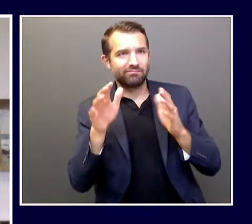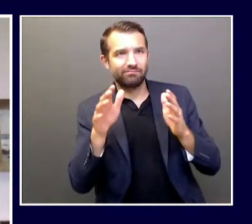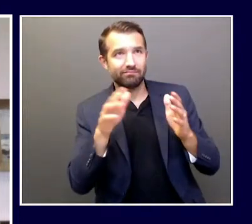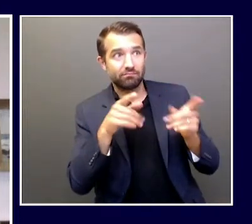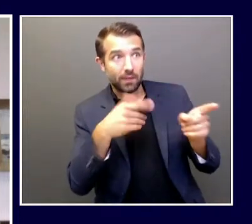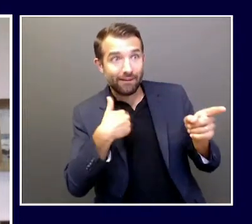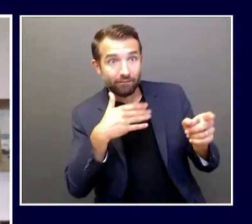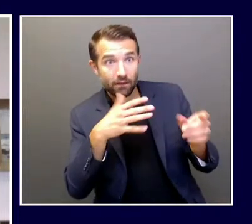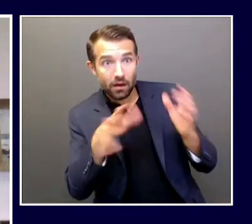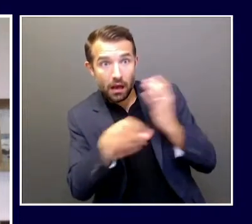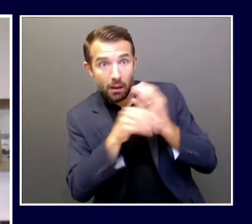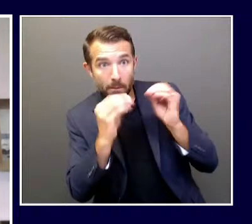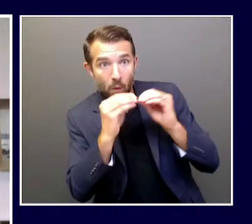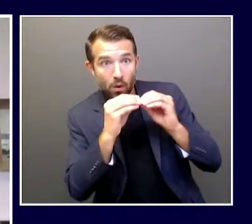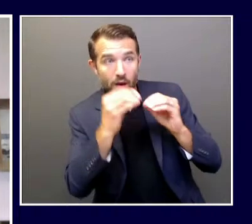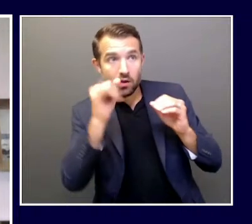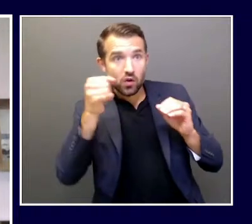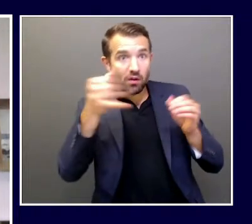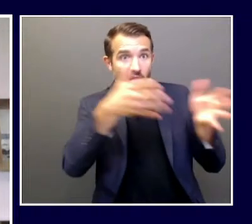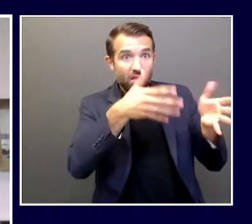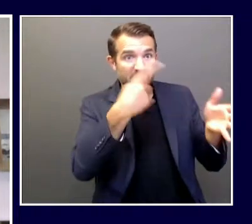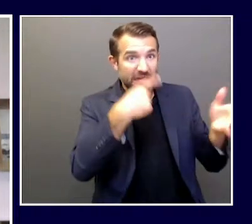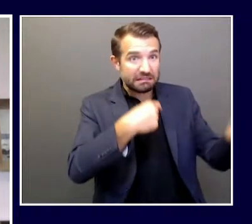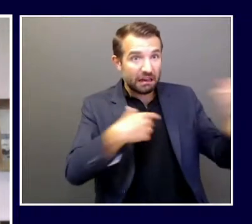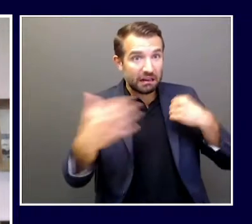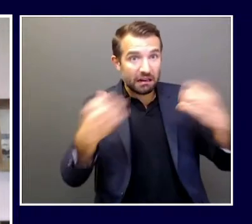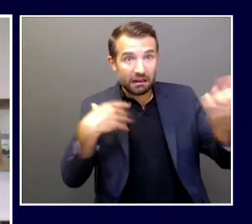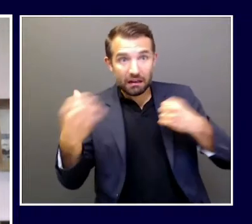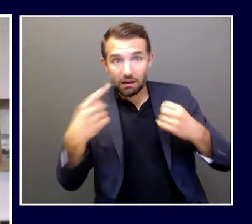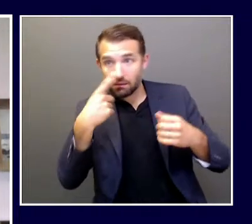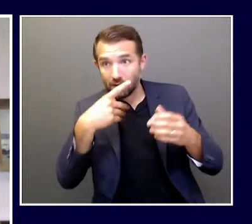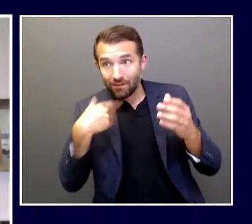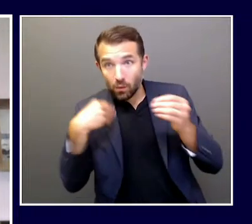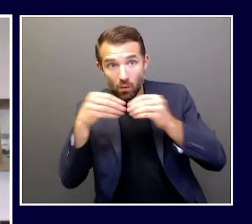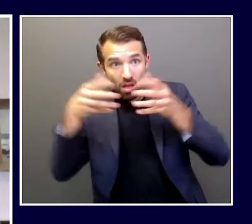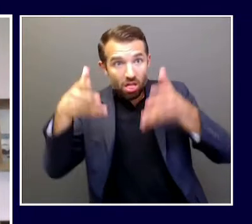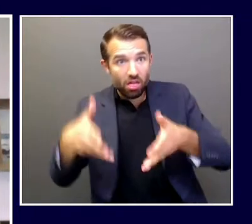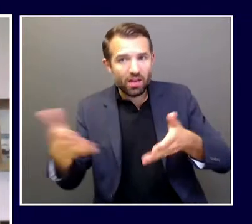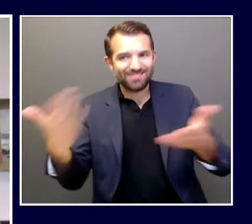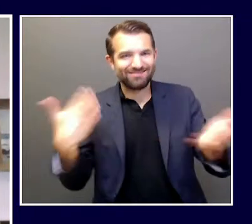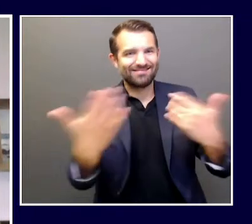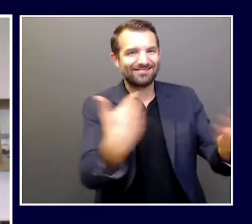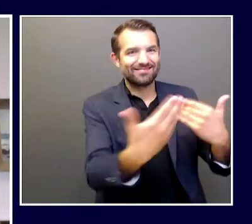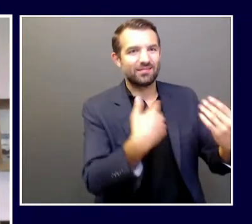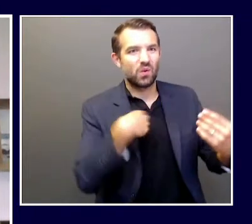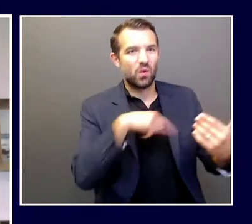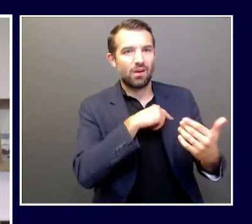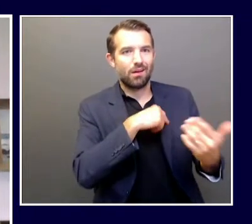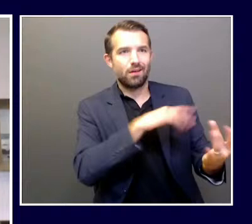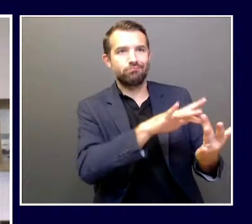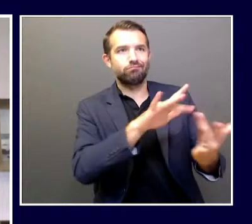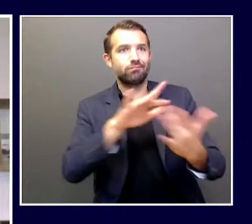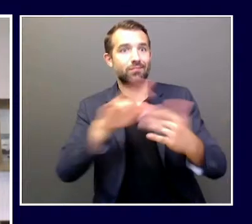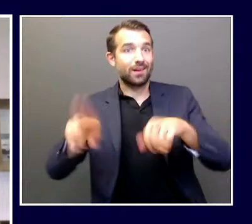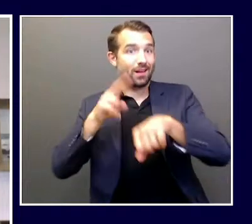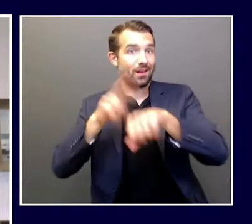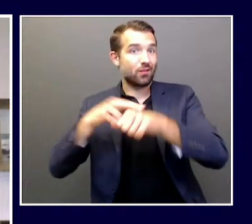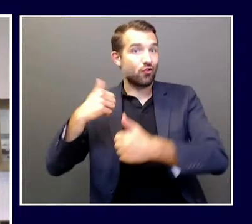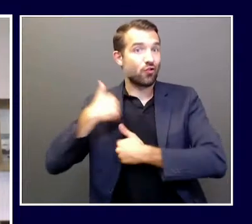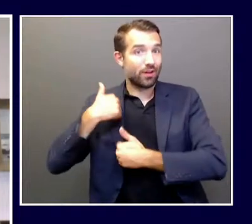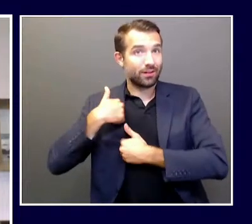We immediately touched base with the National Guard to provide logistics support for those missions, and those missions are now going to be